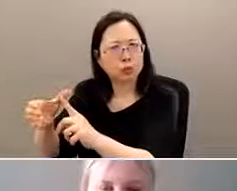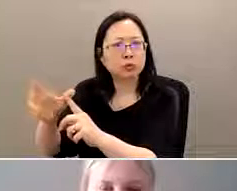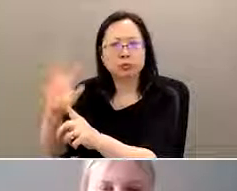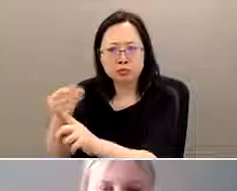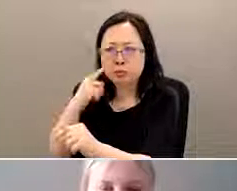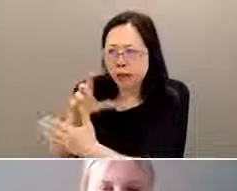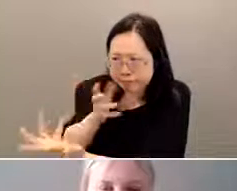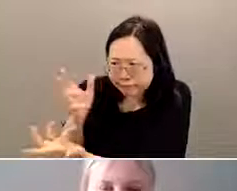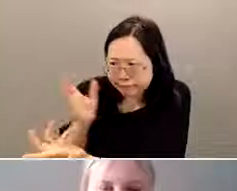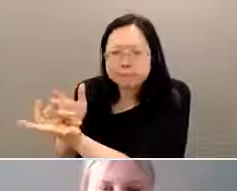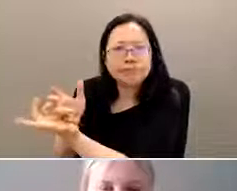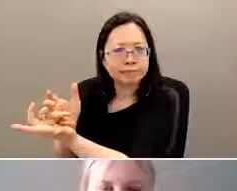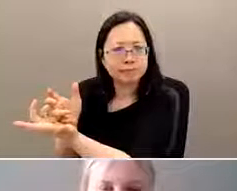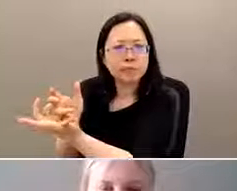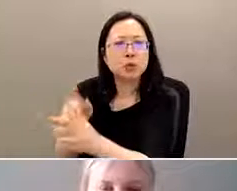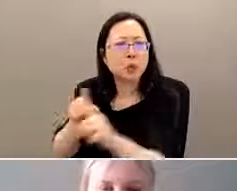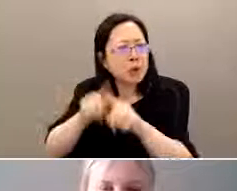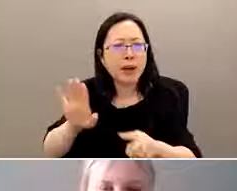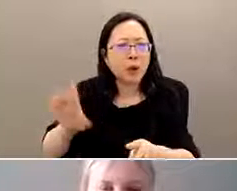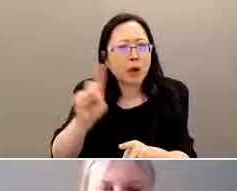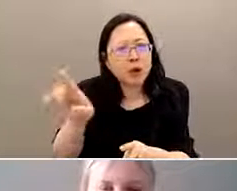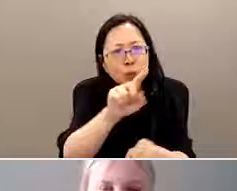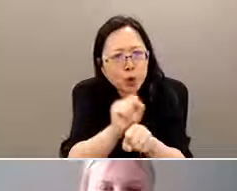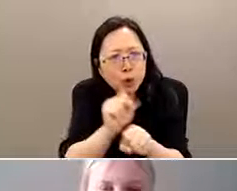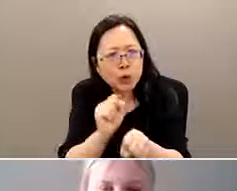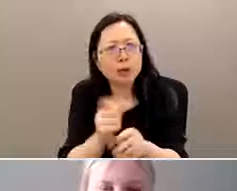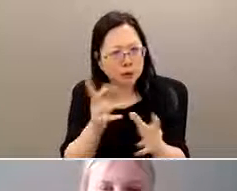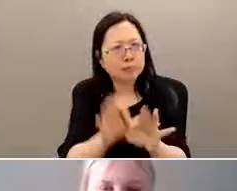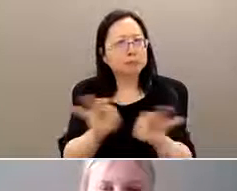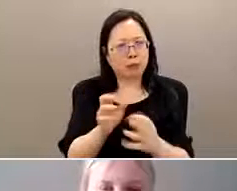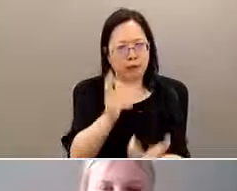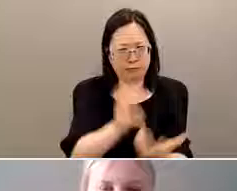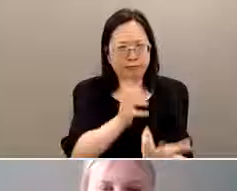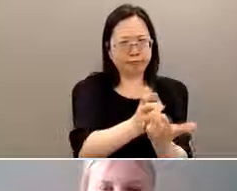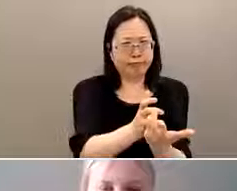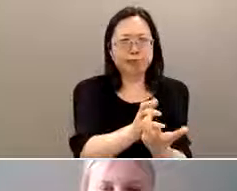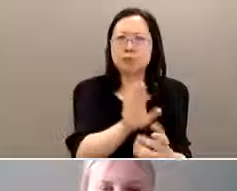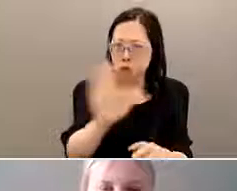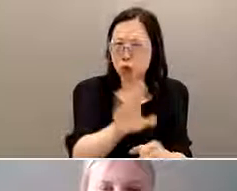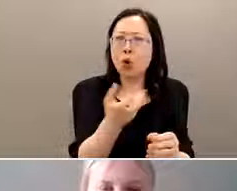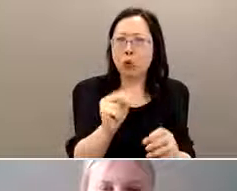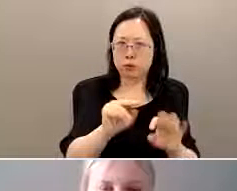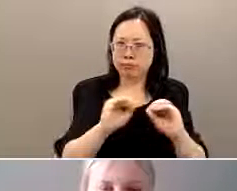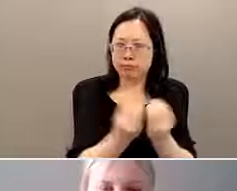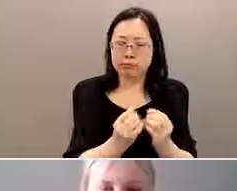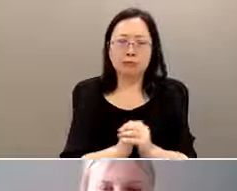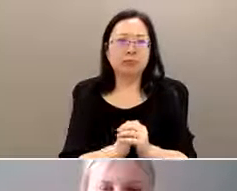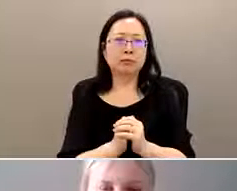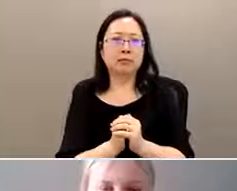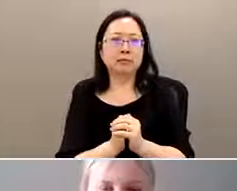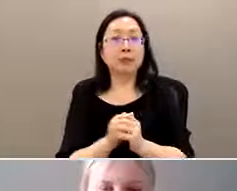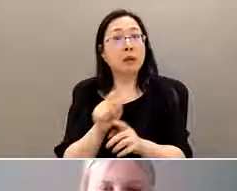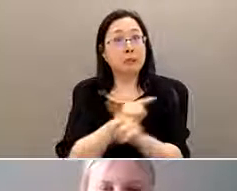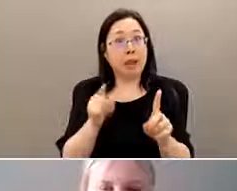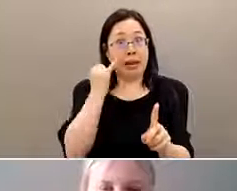working with. So that's one of the things that people may want to build upon. But again, as I'd said, if you will be building